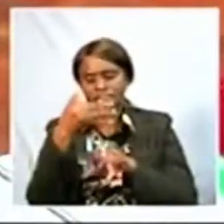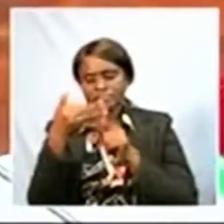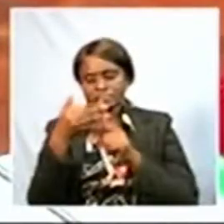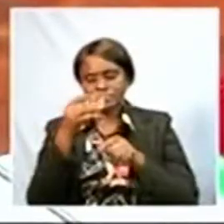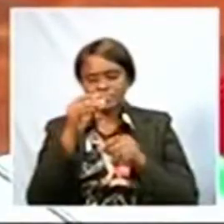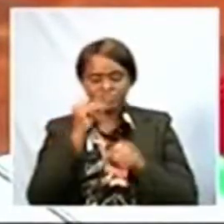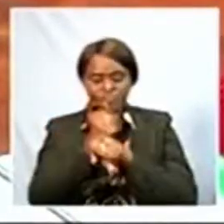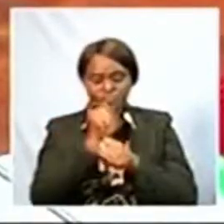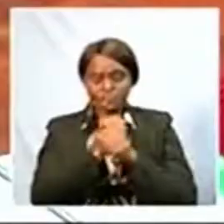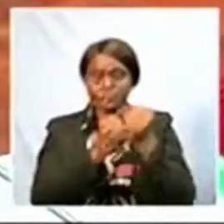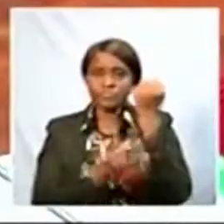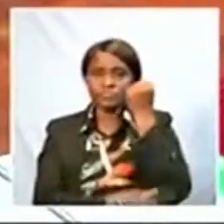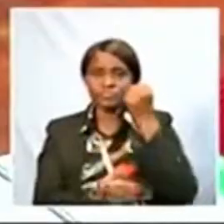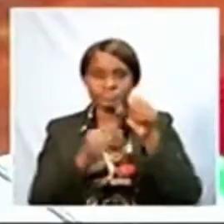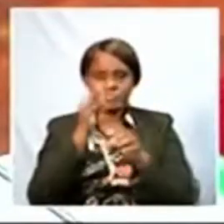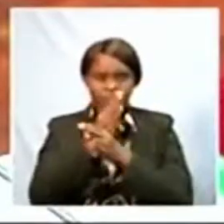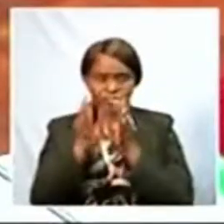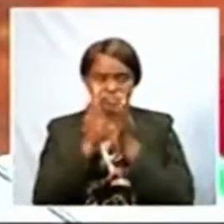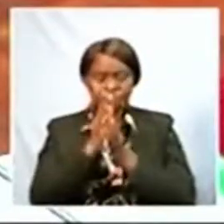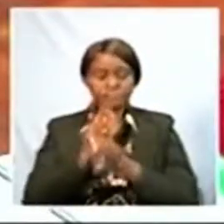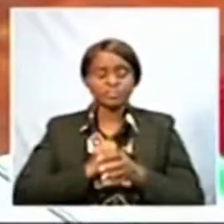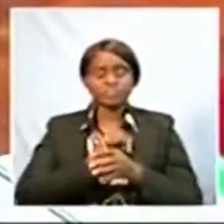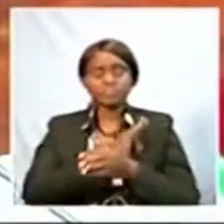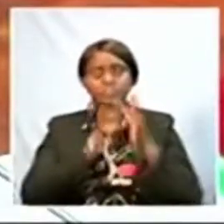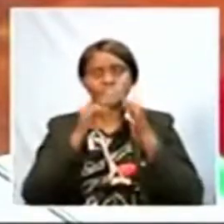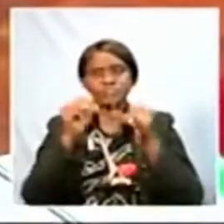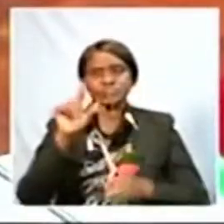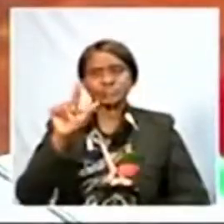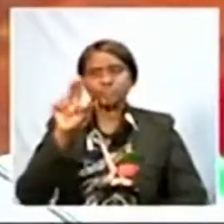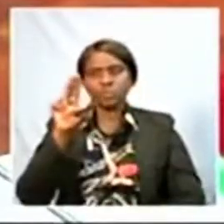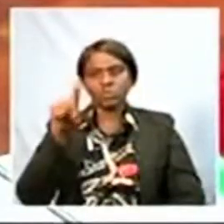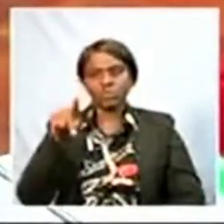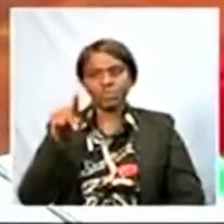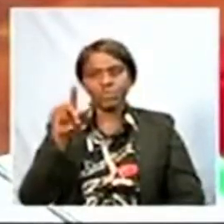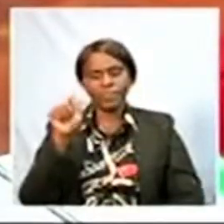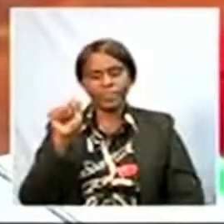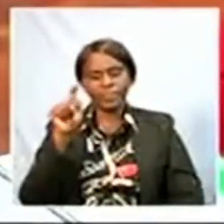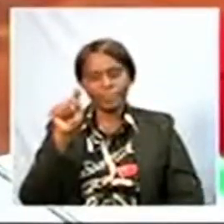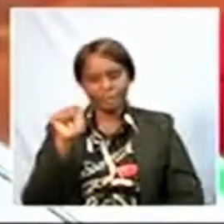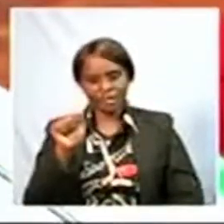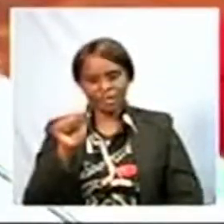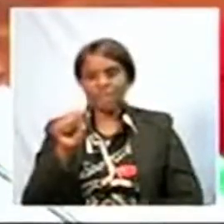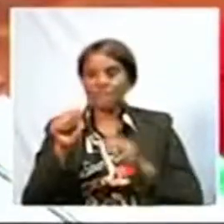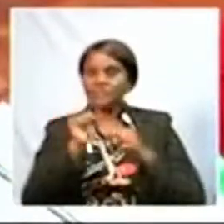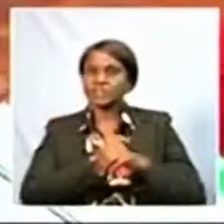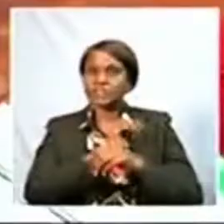Poor workmanship, construction of staff house at Lupata Staff House.